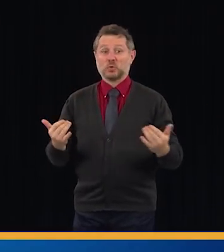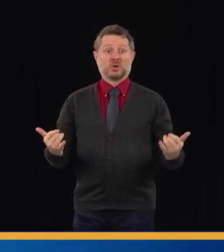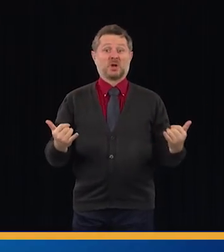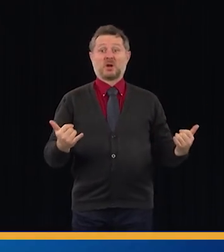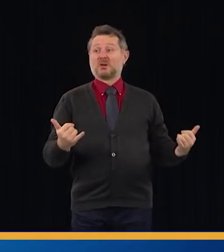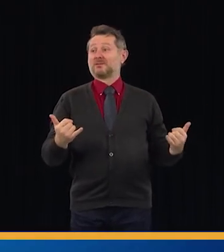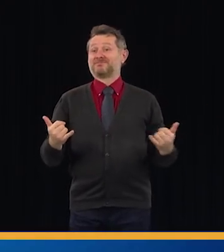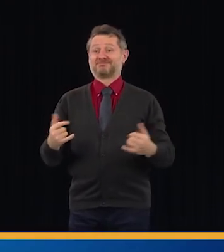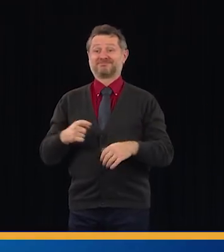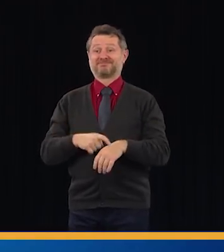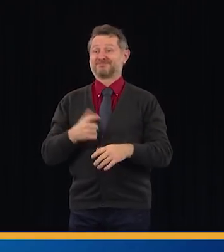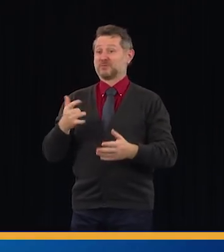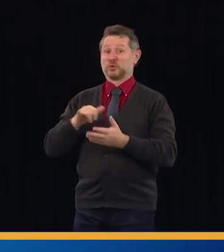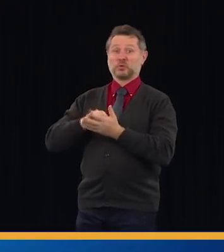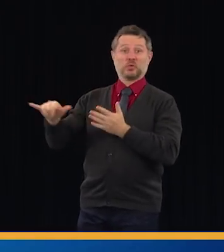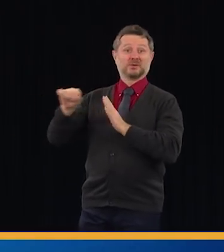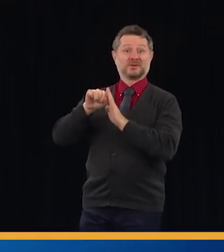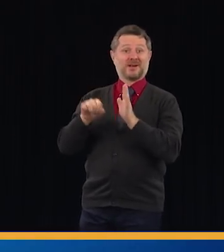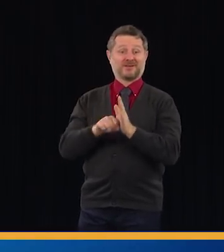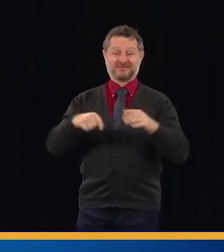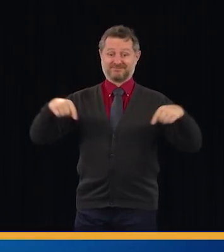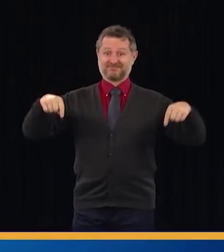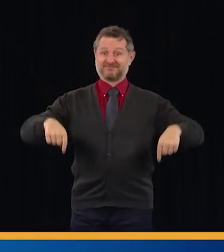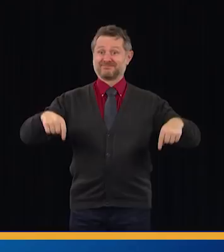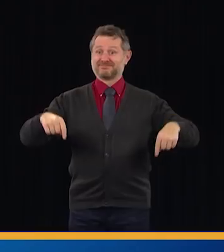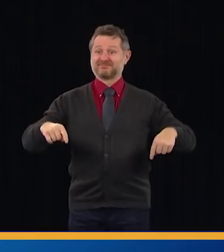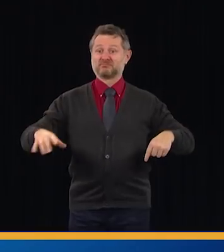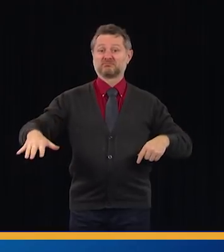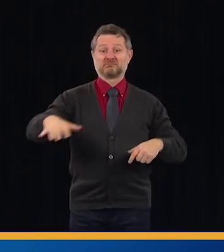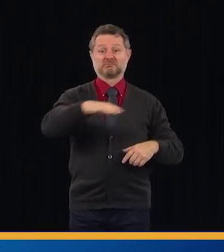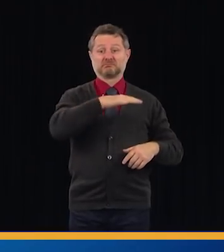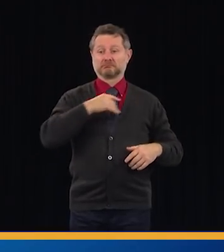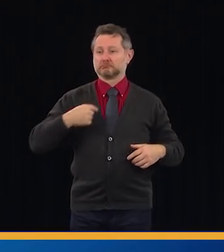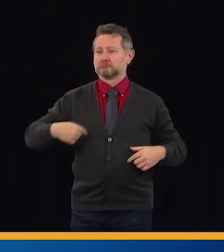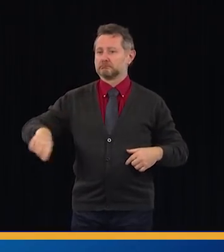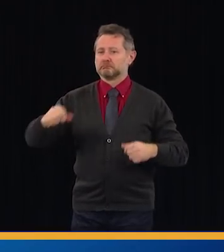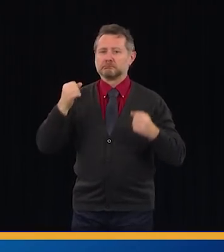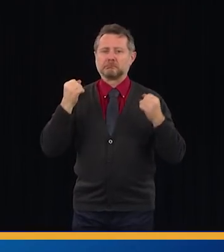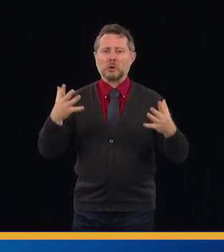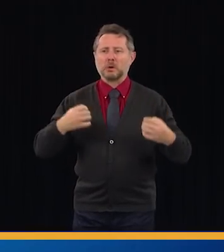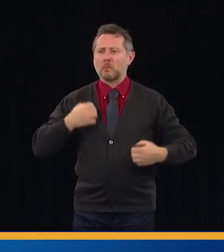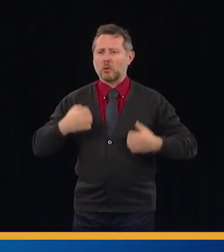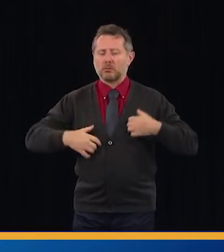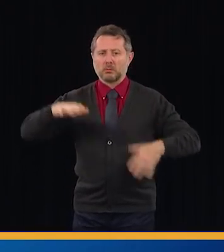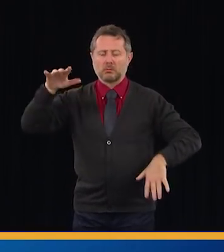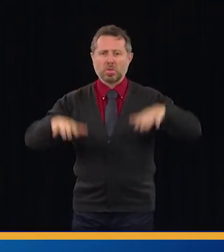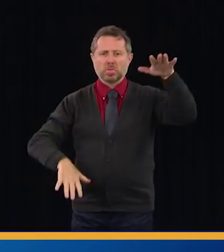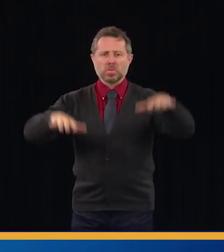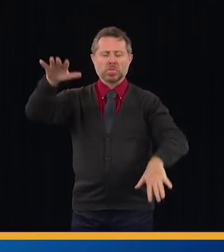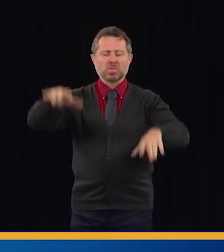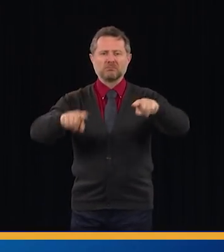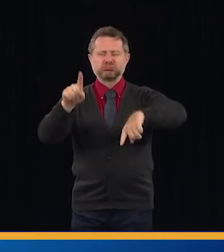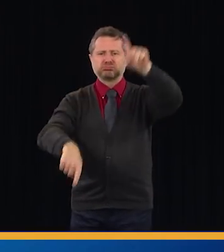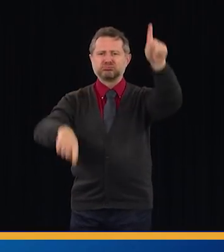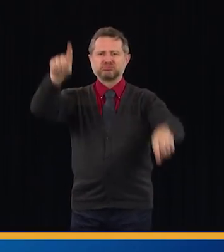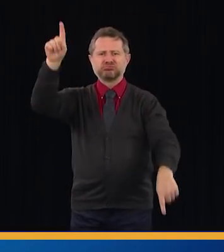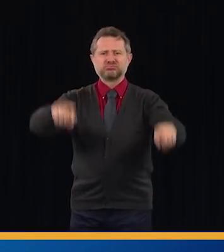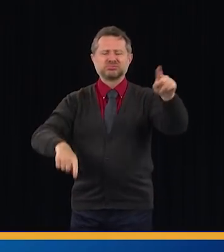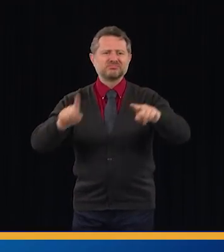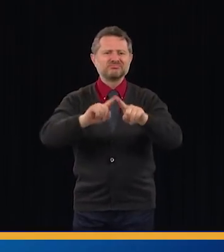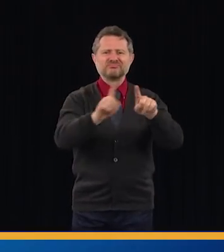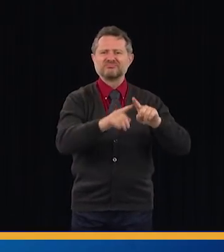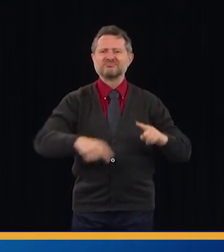York with very mixed emotions based on two very